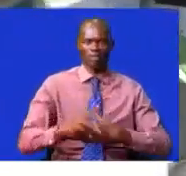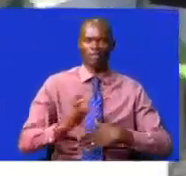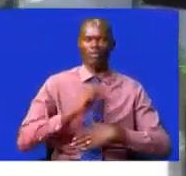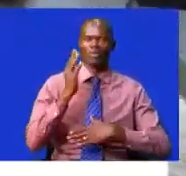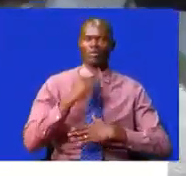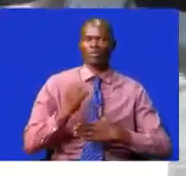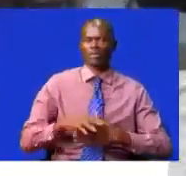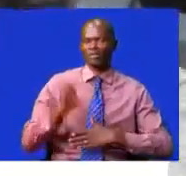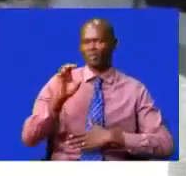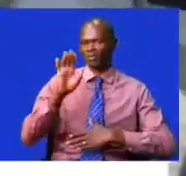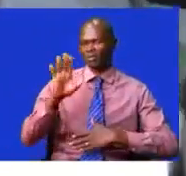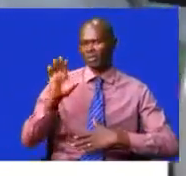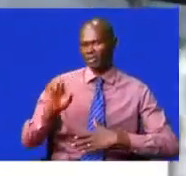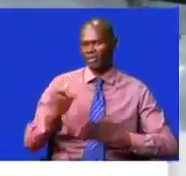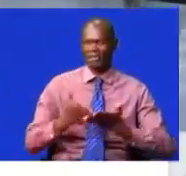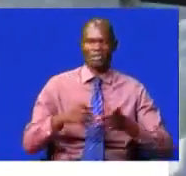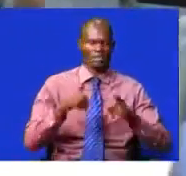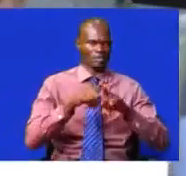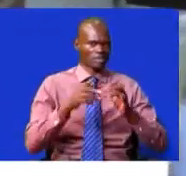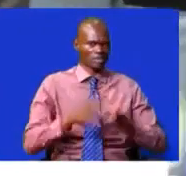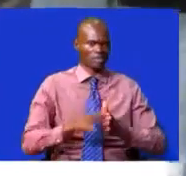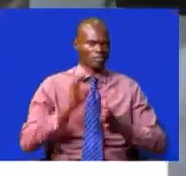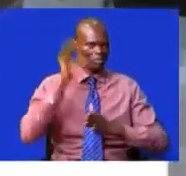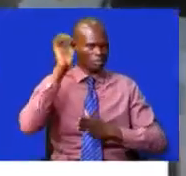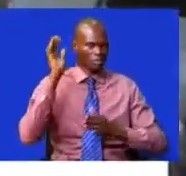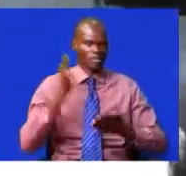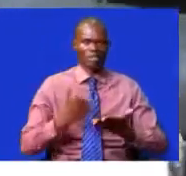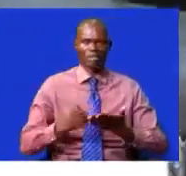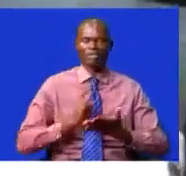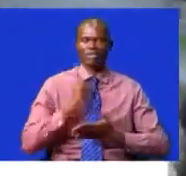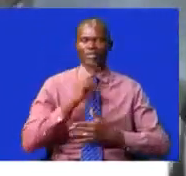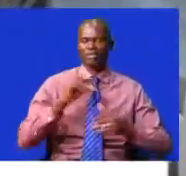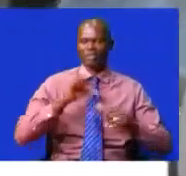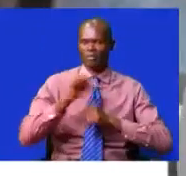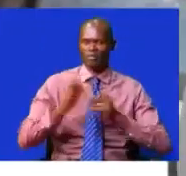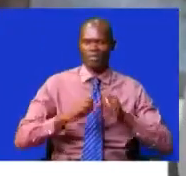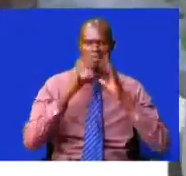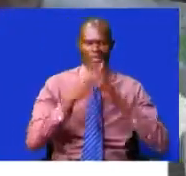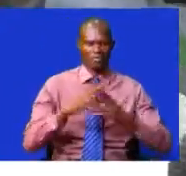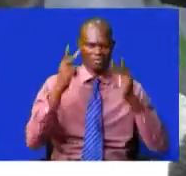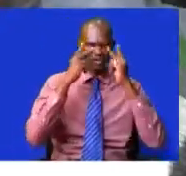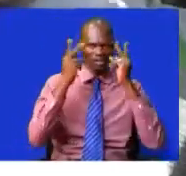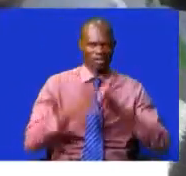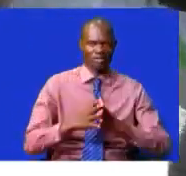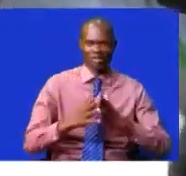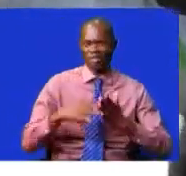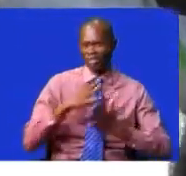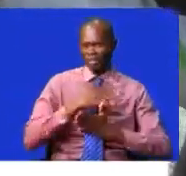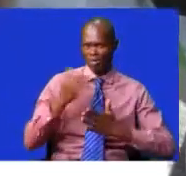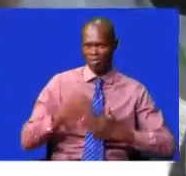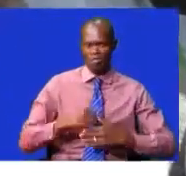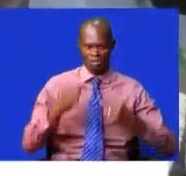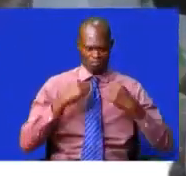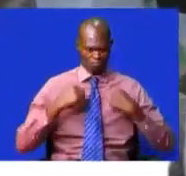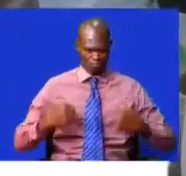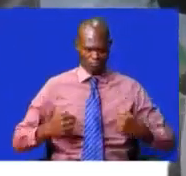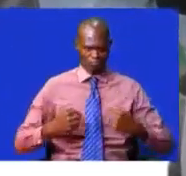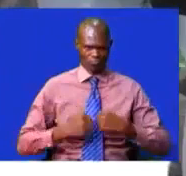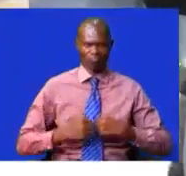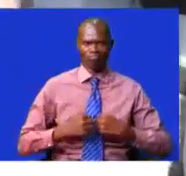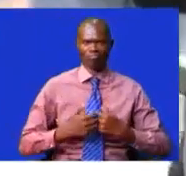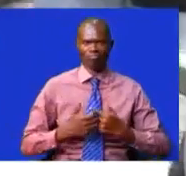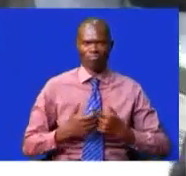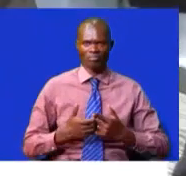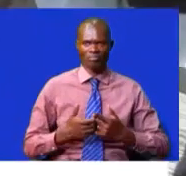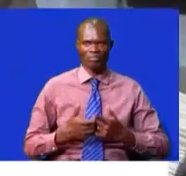Navcdp, Navcdp in conjunction, because if I see this my tag, the